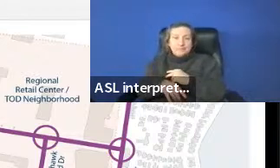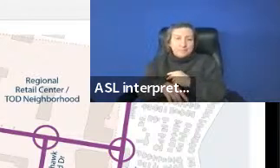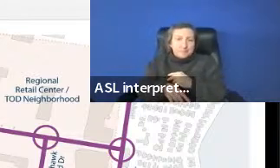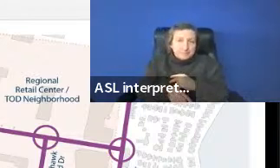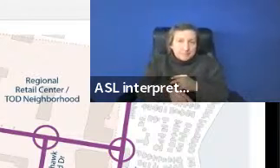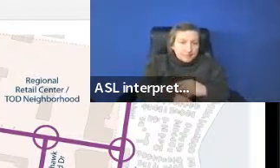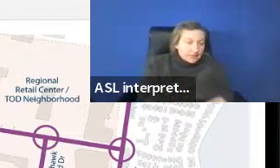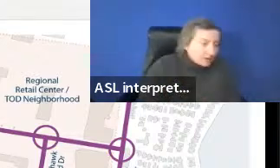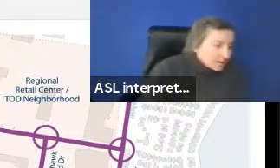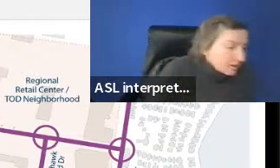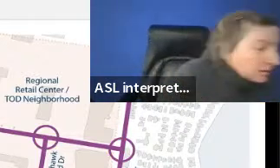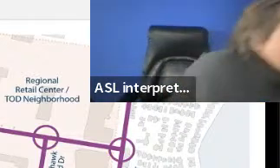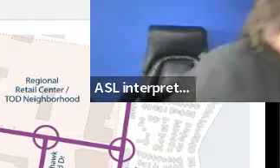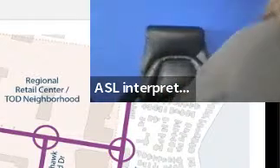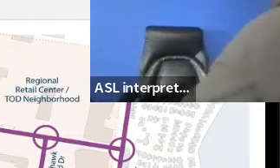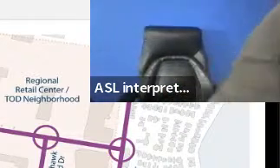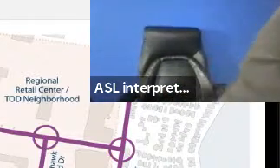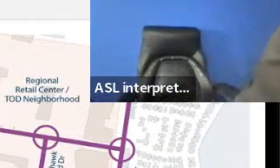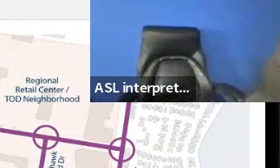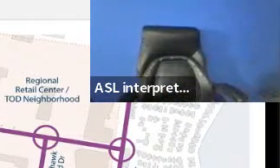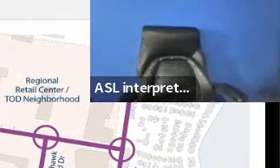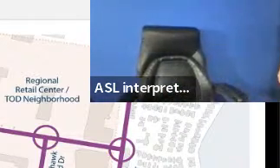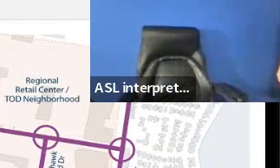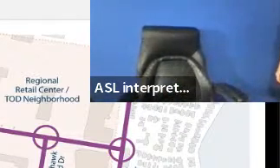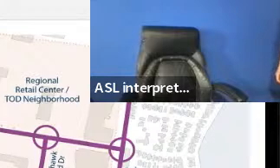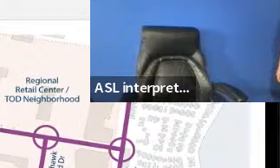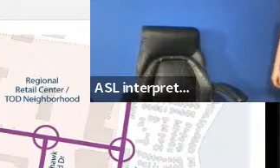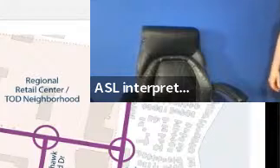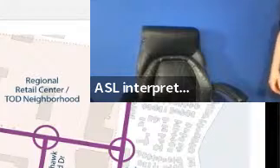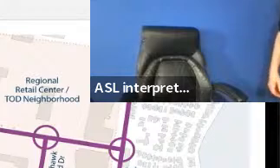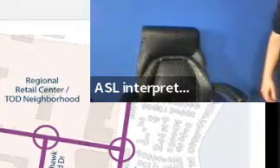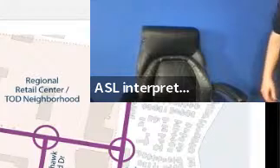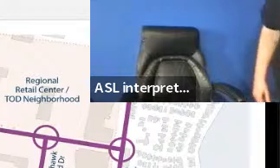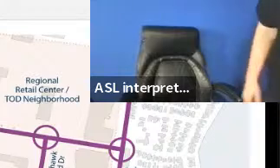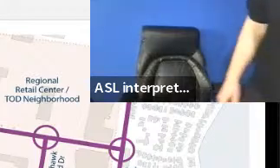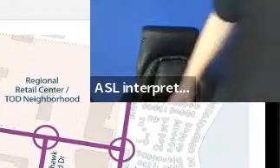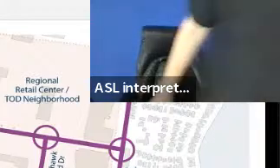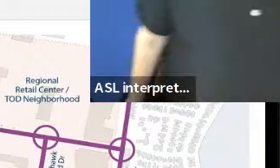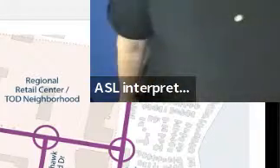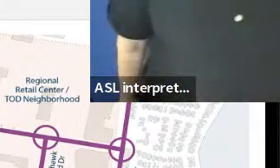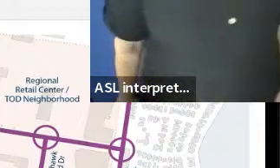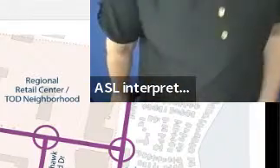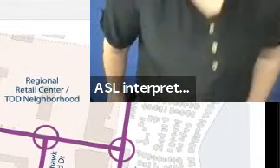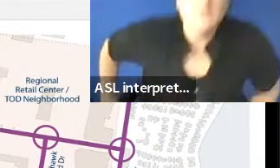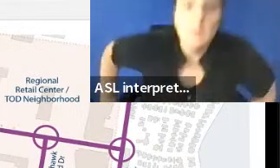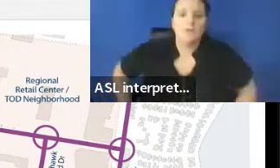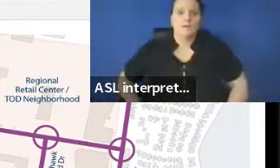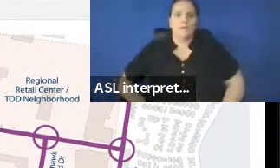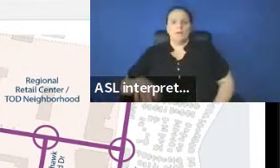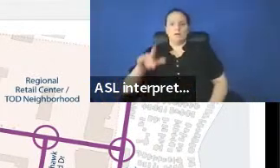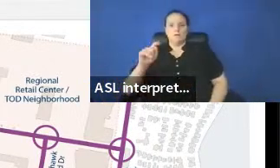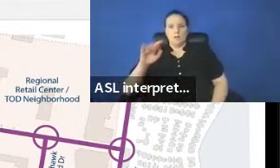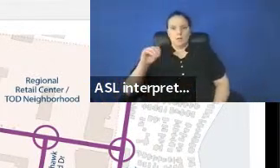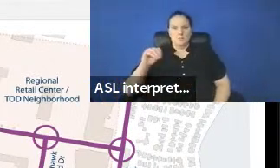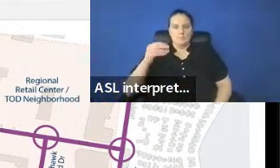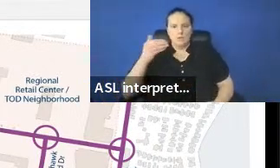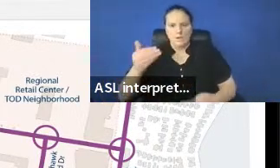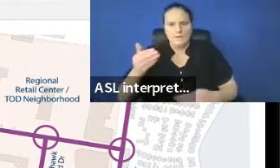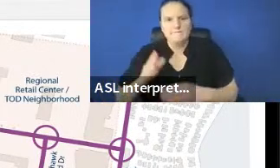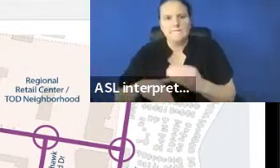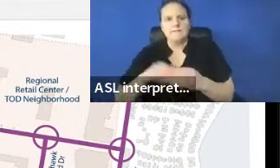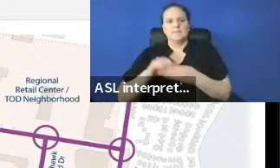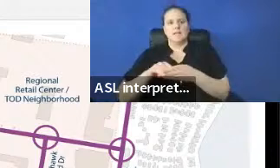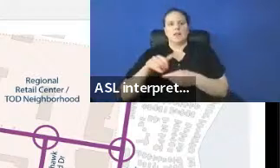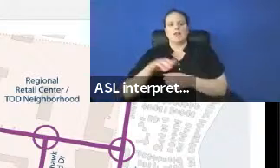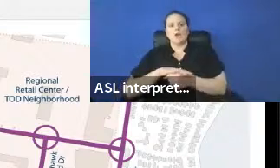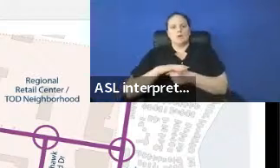And then I'm going to ask you, Tom, I'm going to ask you to go ahead and finish all the local connectivity